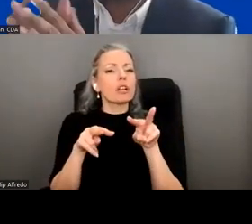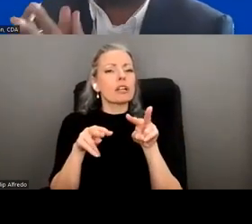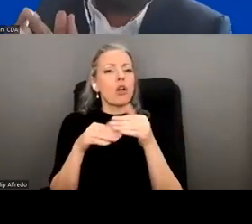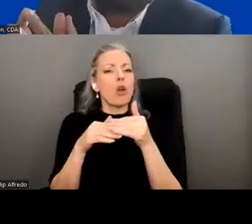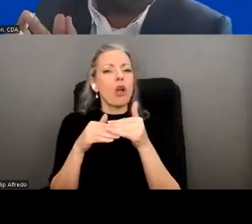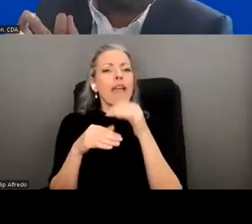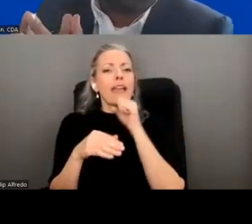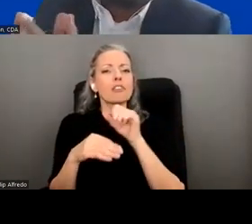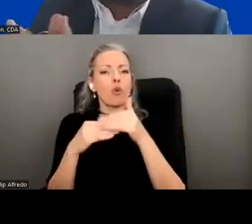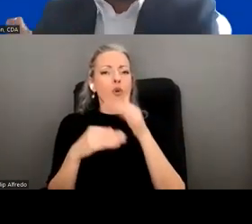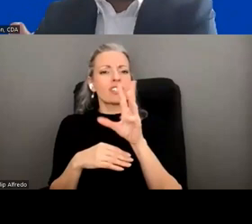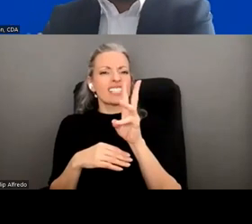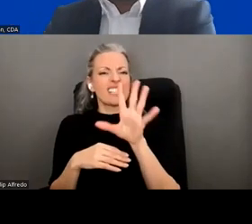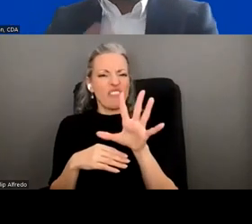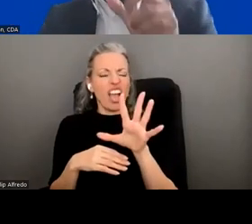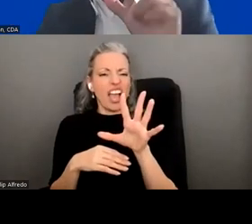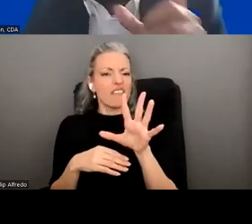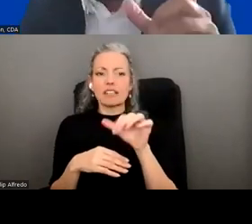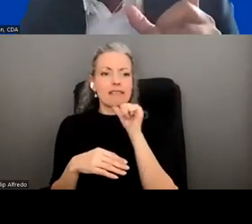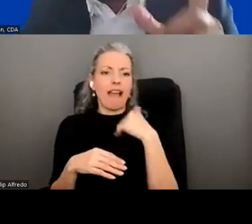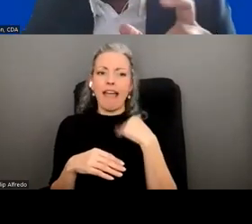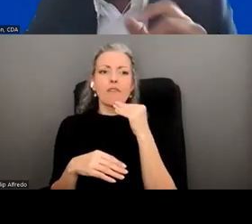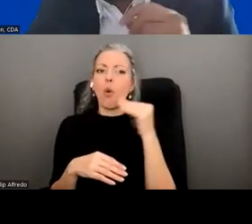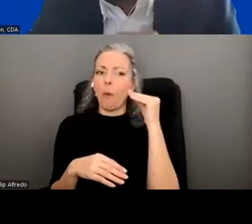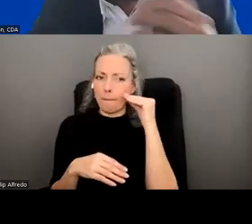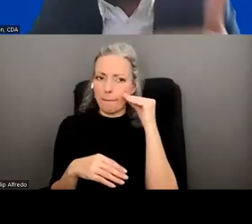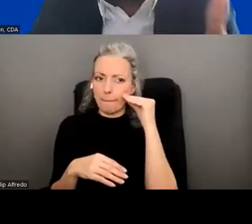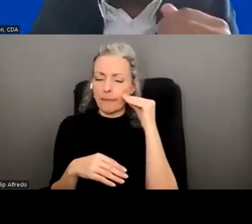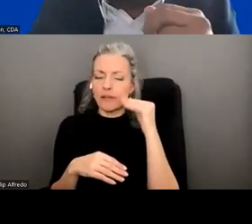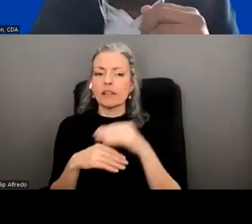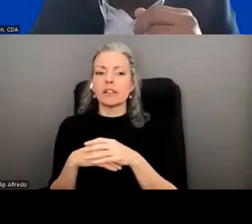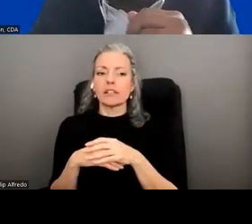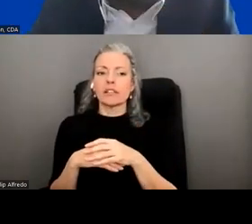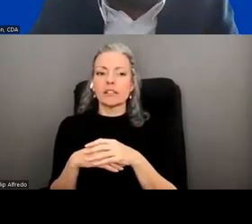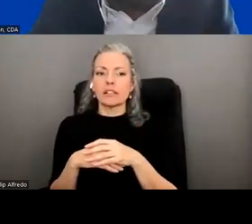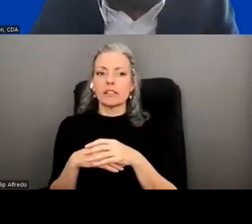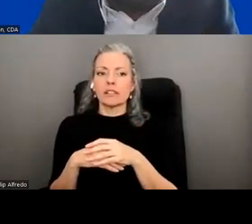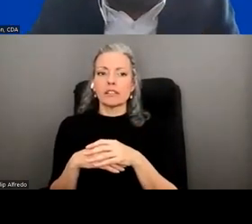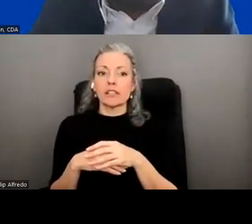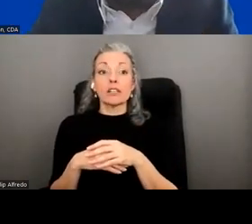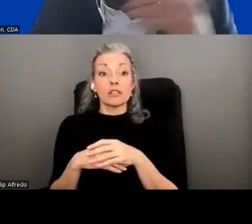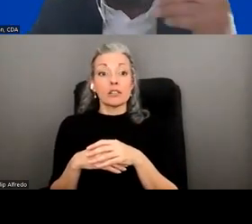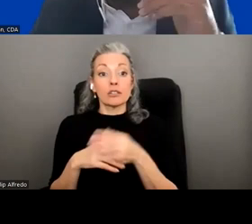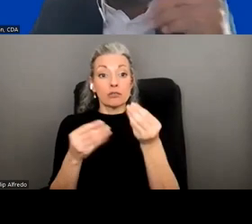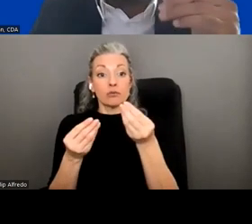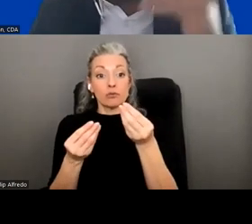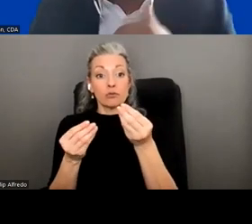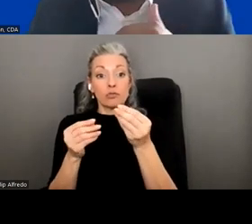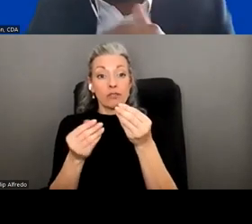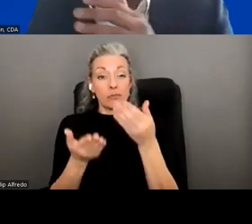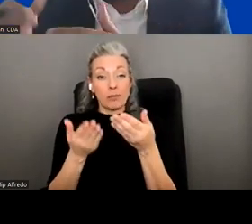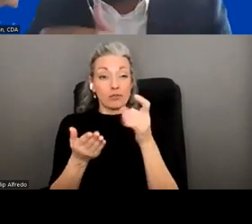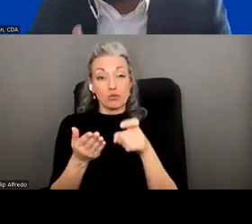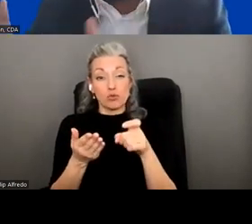over experiencing homelessness per 100,000. So this is a rate. And something that the work group informed us is maybe we should lower the